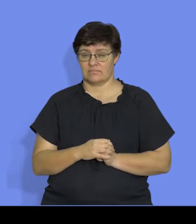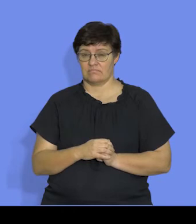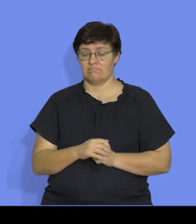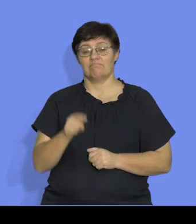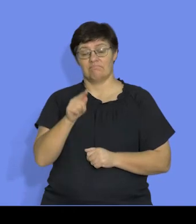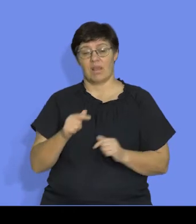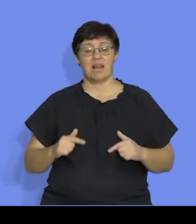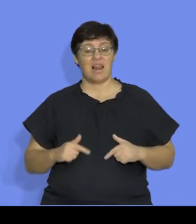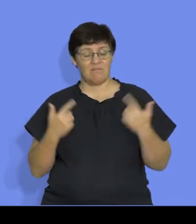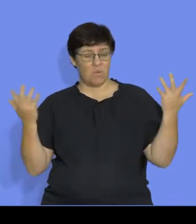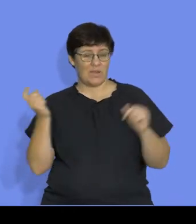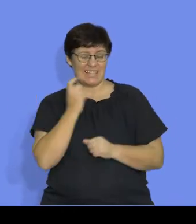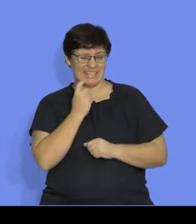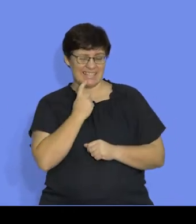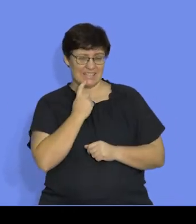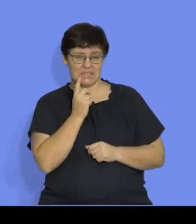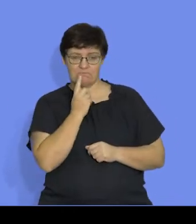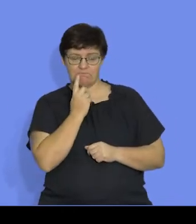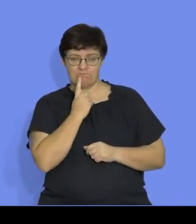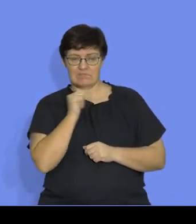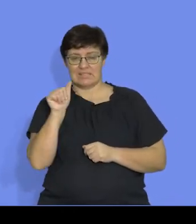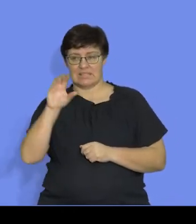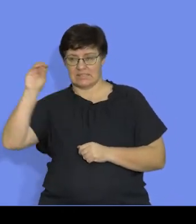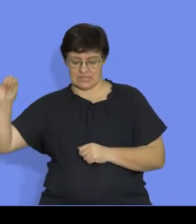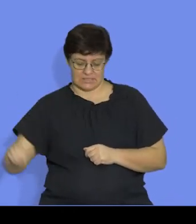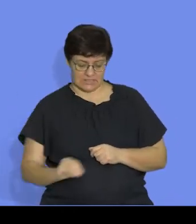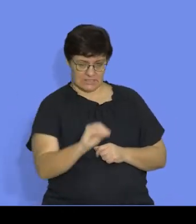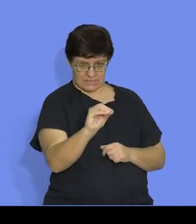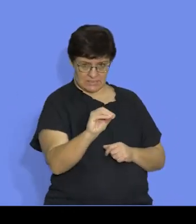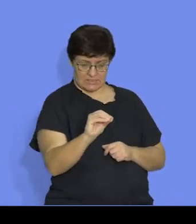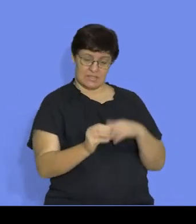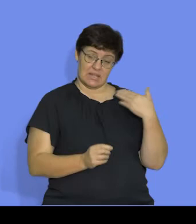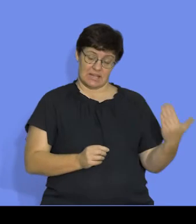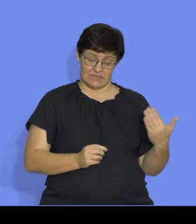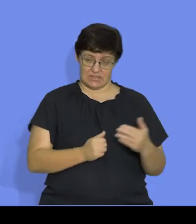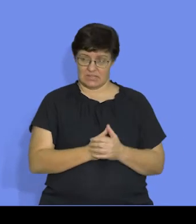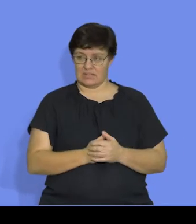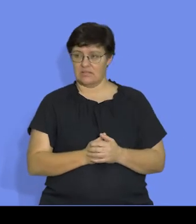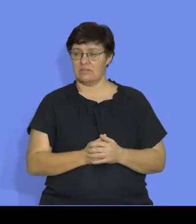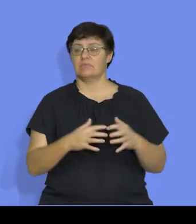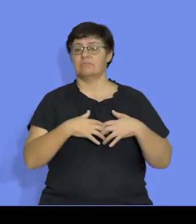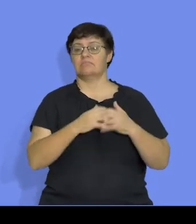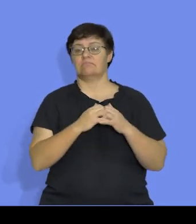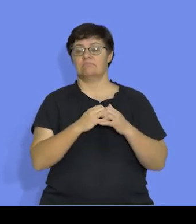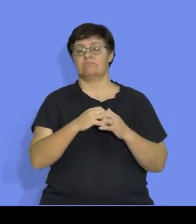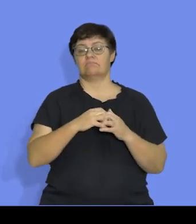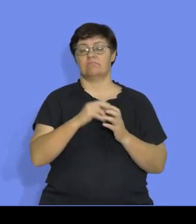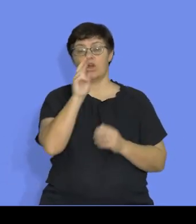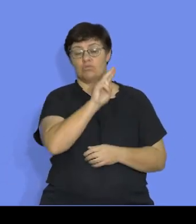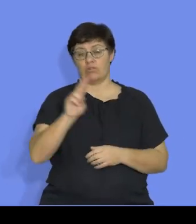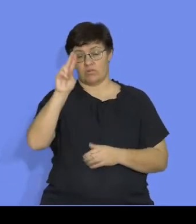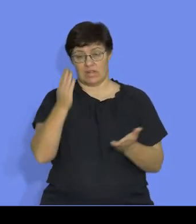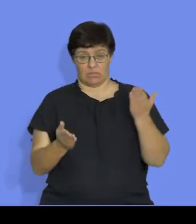to make my life a bit easier, I'm going to bring the 60 across to the left-hand side to create a quadratic